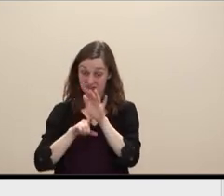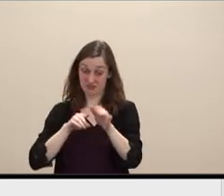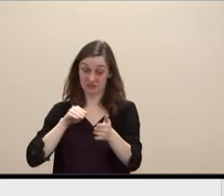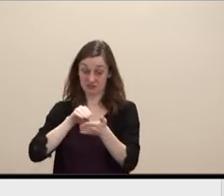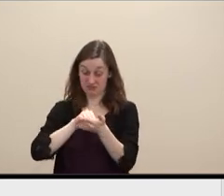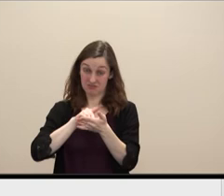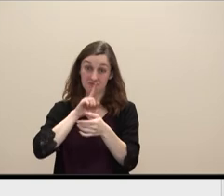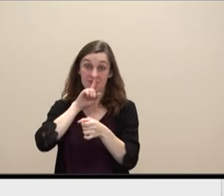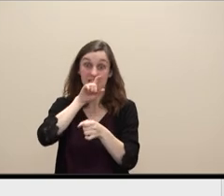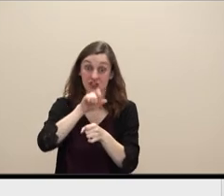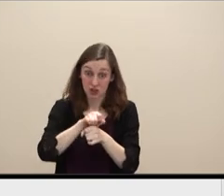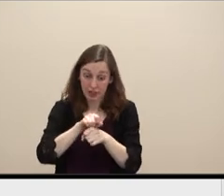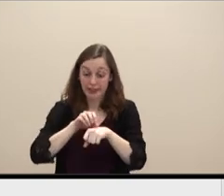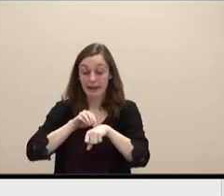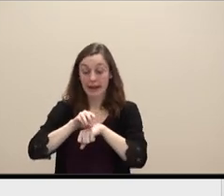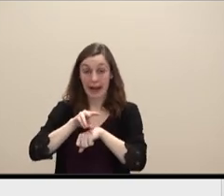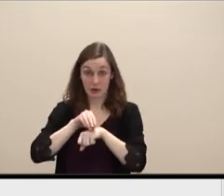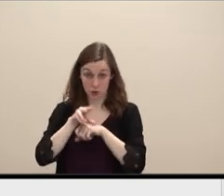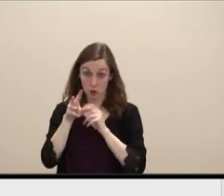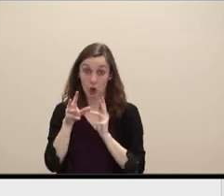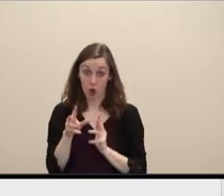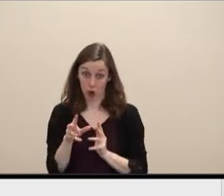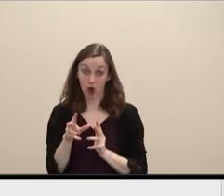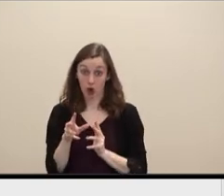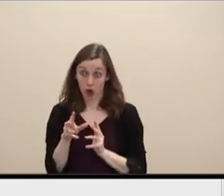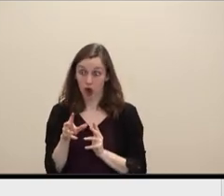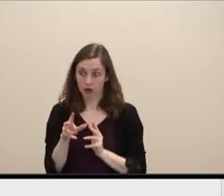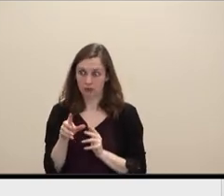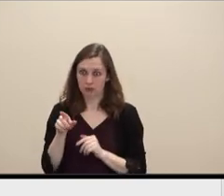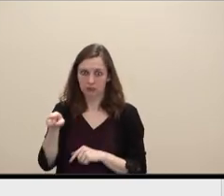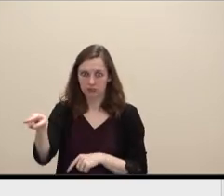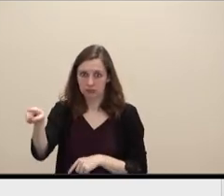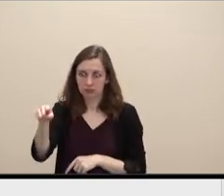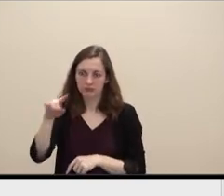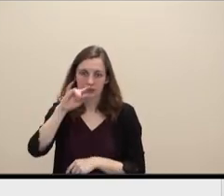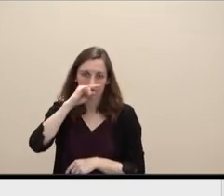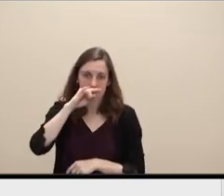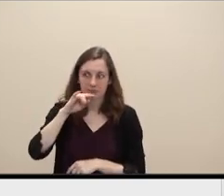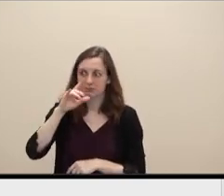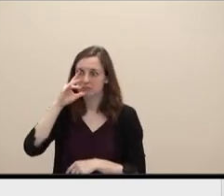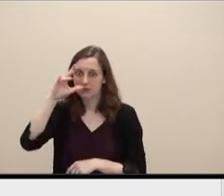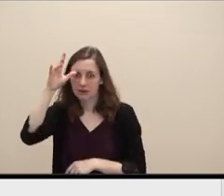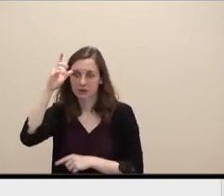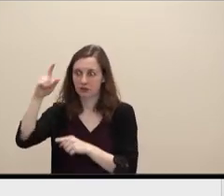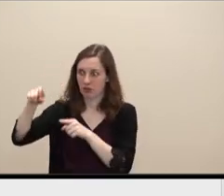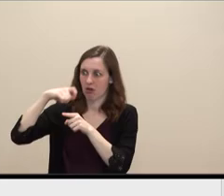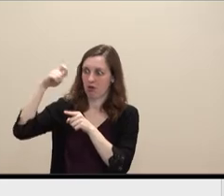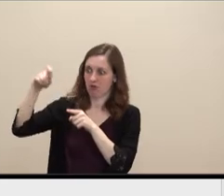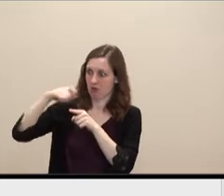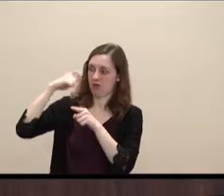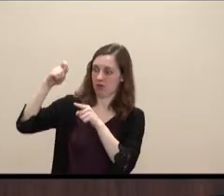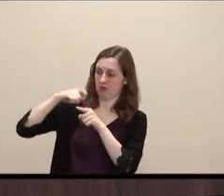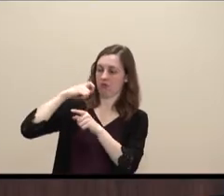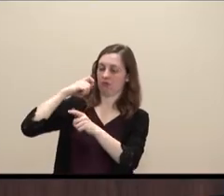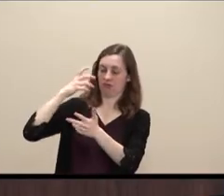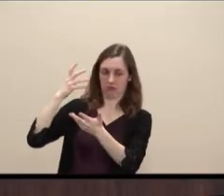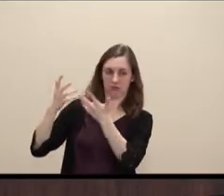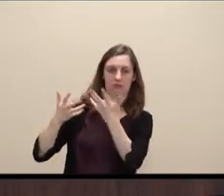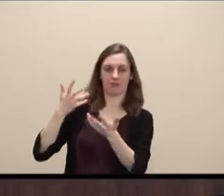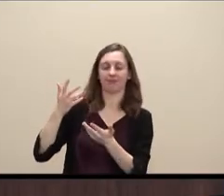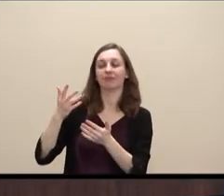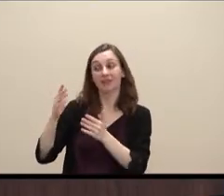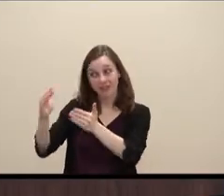official, the counselors started getting some calls from parents and from kids, and they invited some students back who were struggling with virtual and